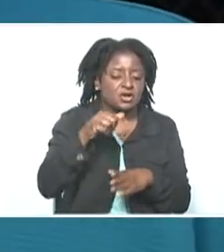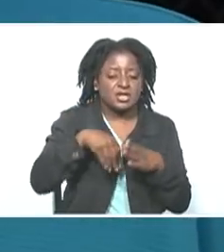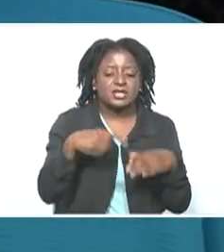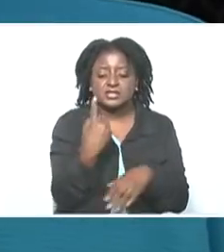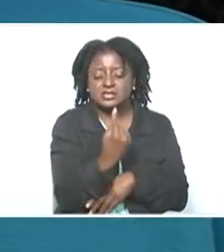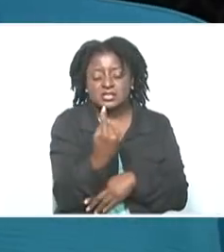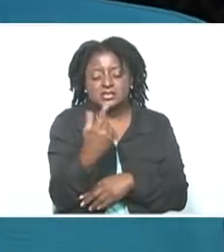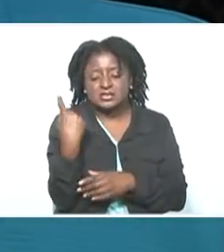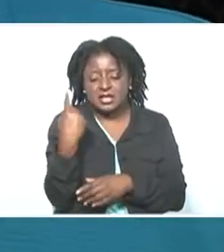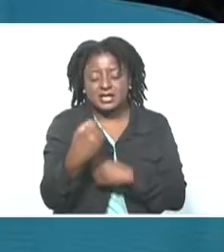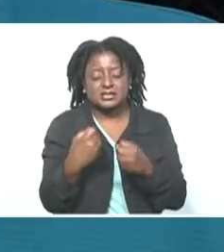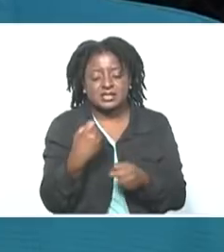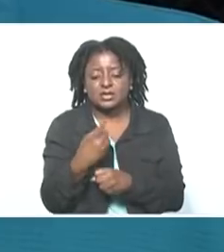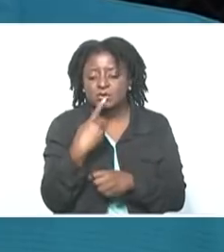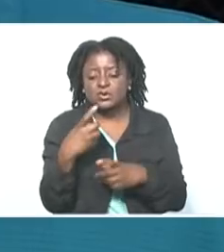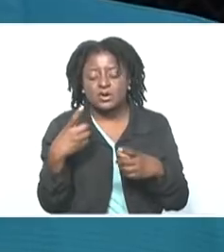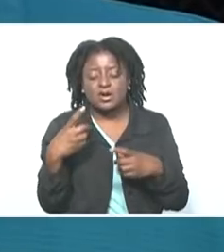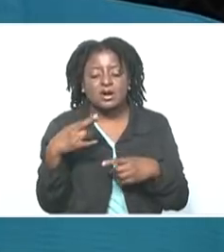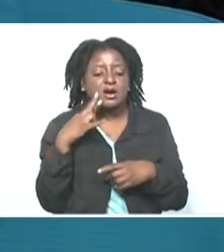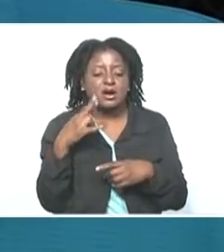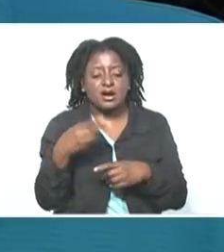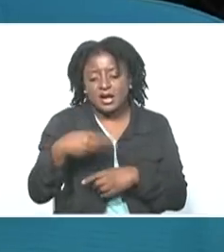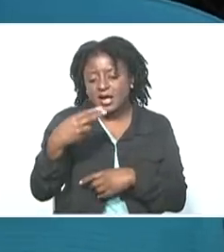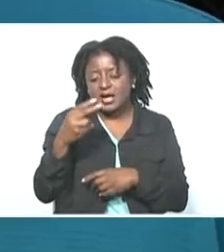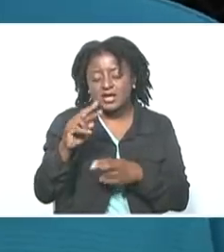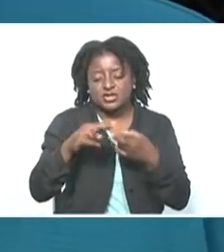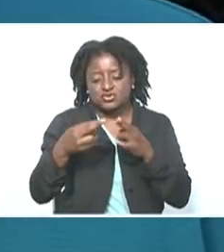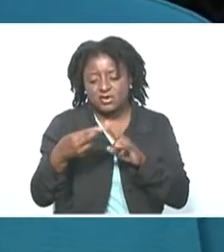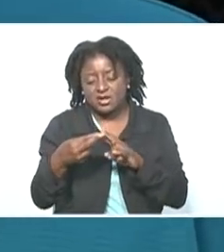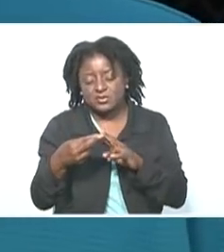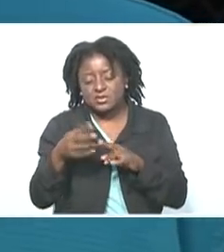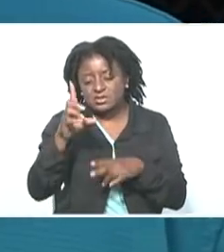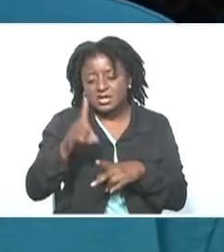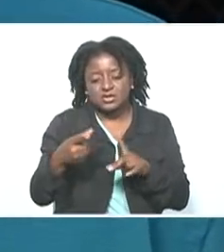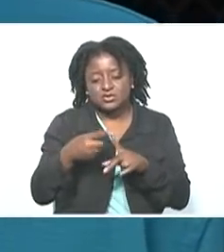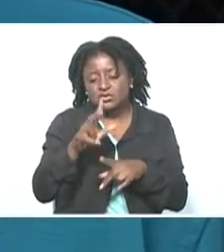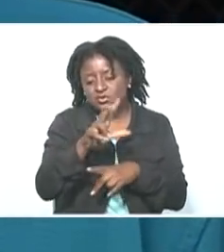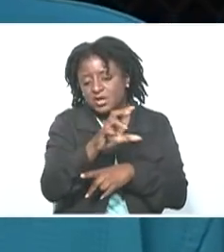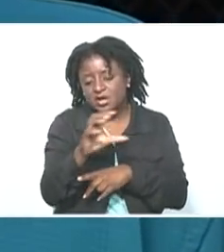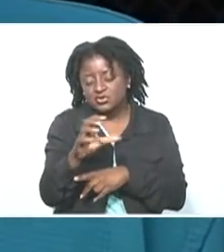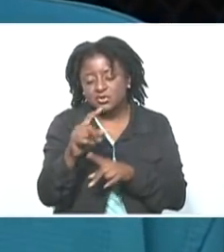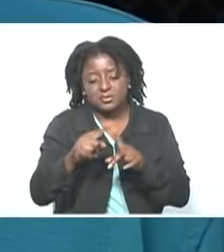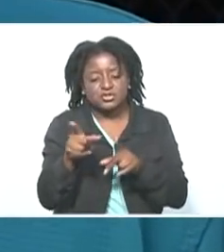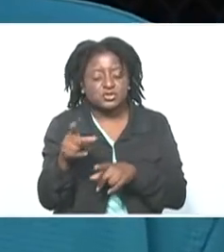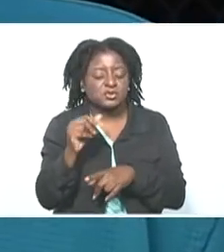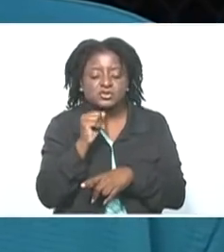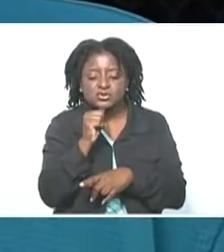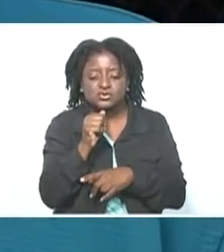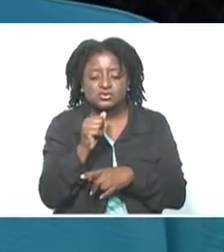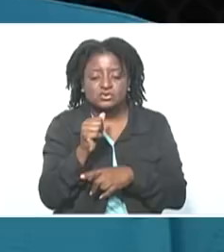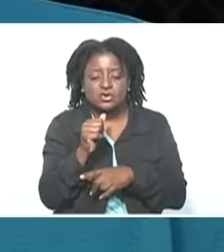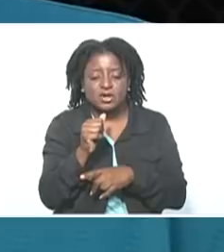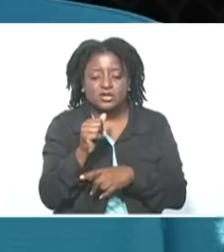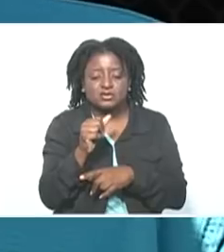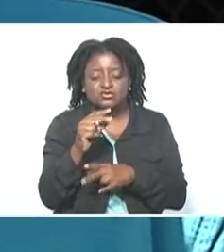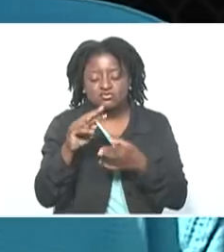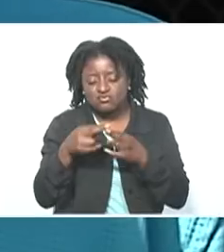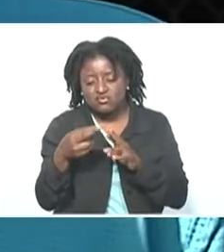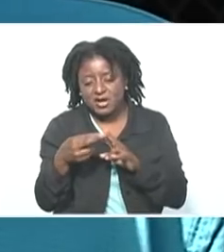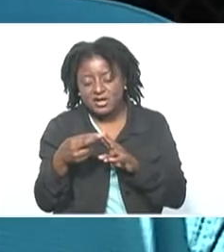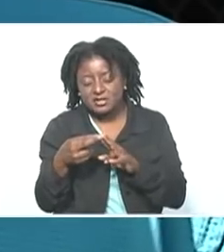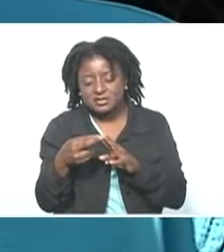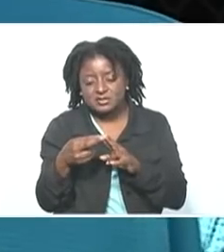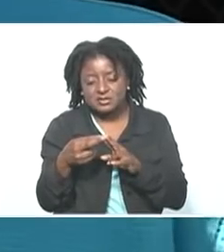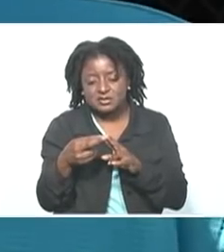the highest ranking. Well, her highest ranking was up to down to 300, but she wasn't ranked 300 when Carrie beat her because she had an injury and just came